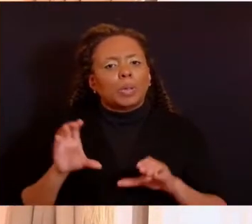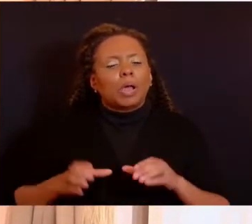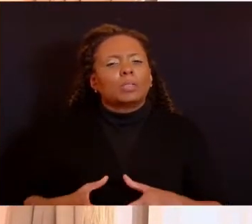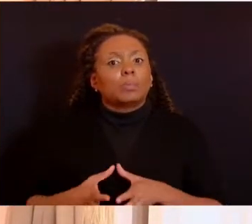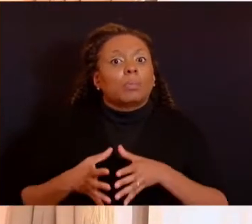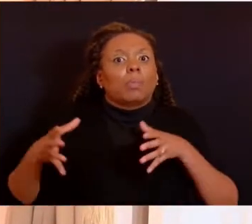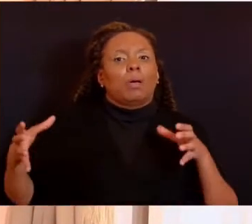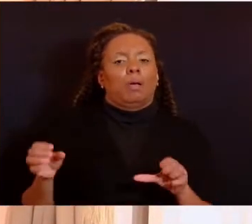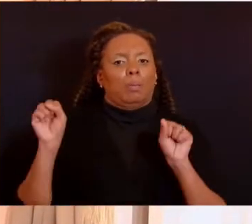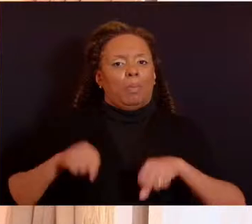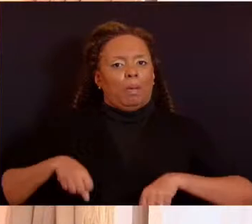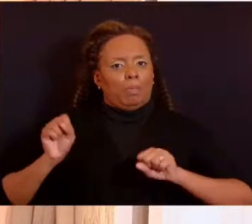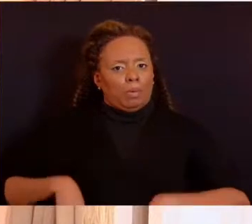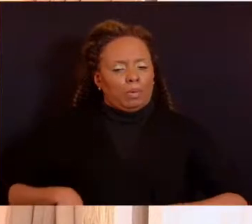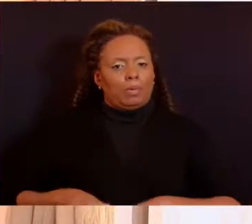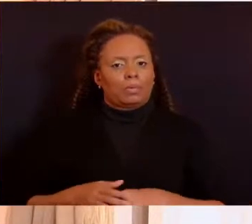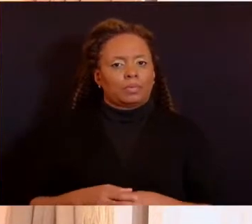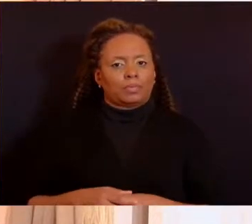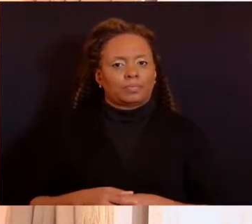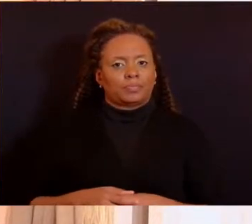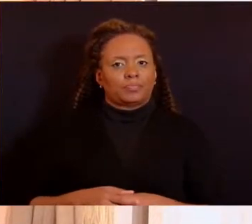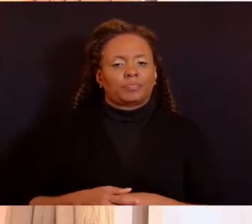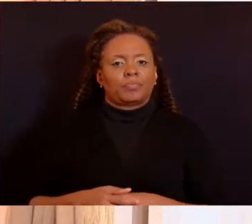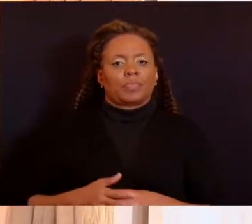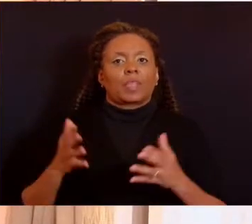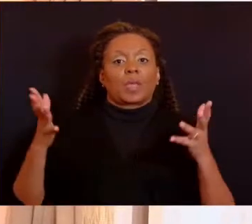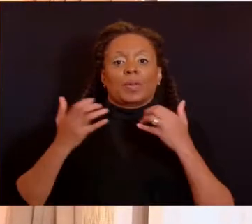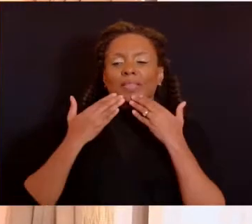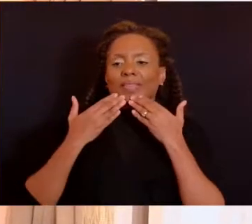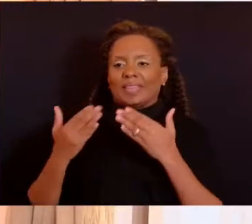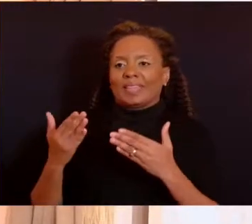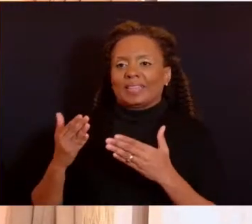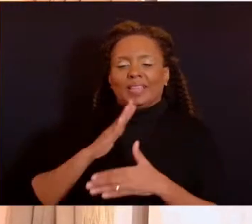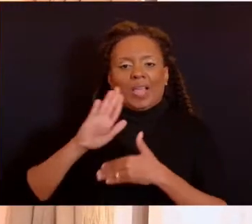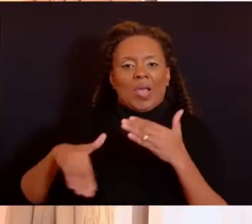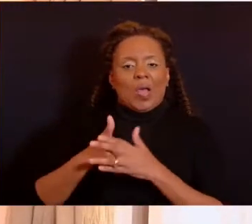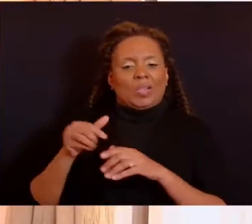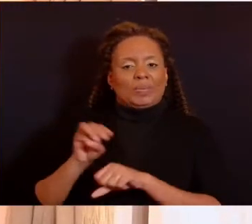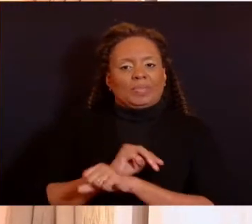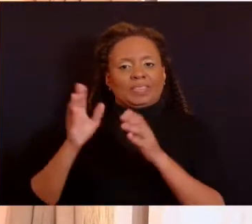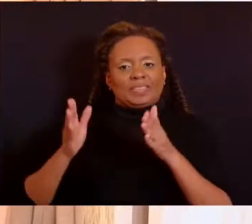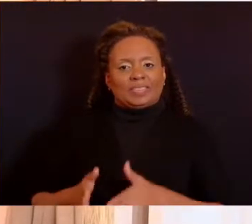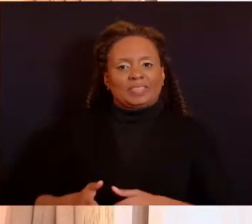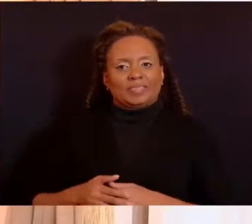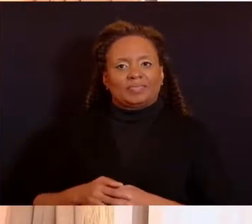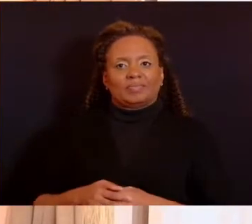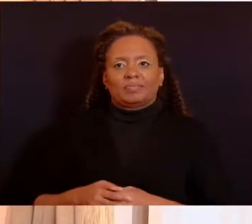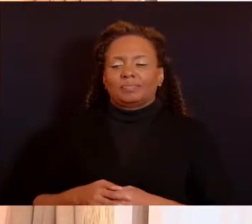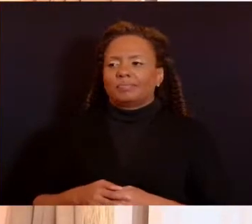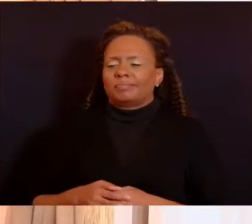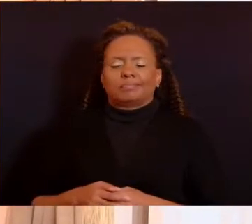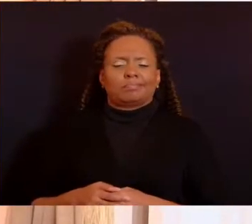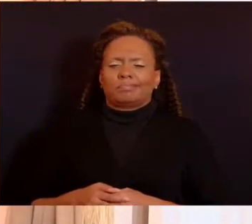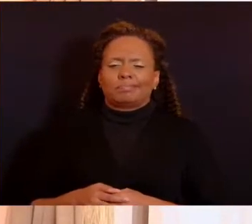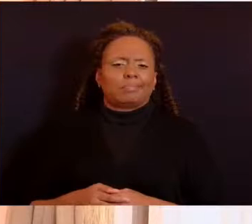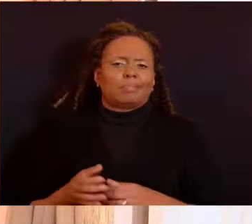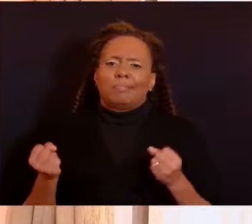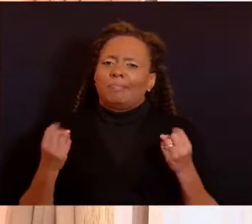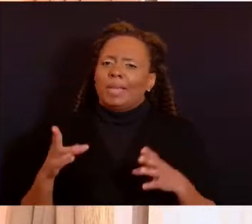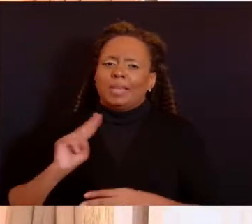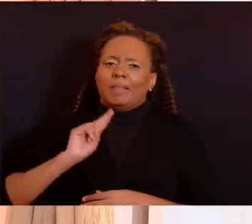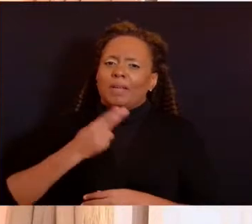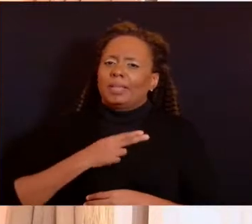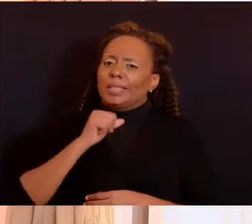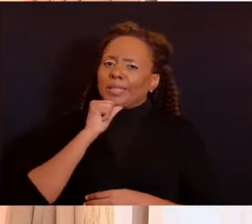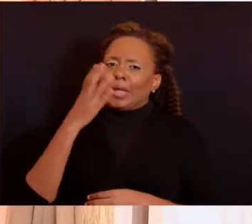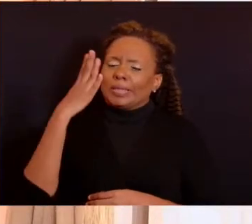can. And for that, I want therefore to thank the ministers. I don't think many of us slept last night, and we certainly